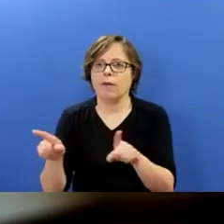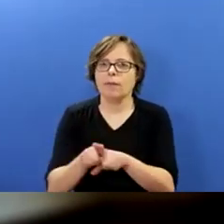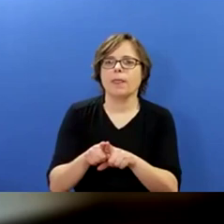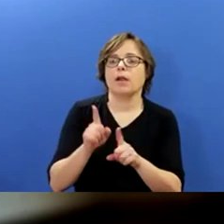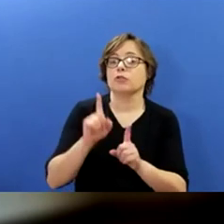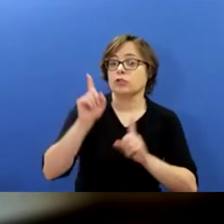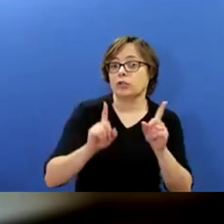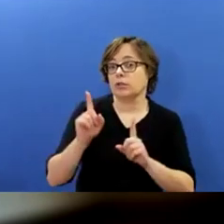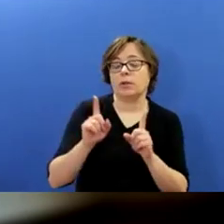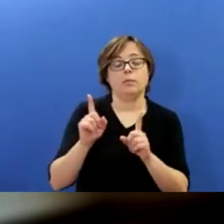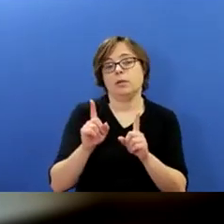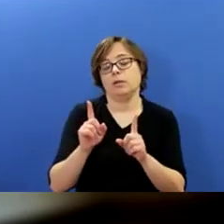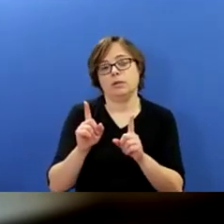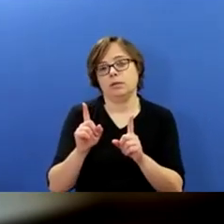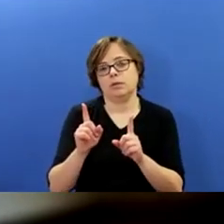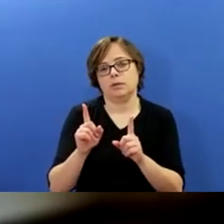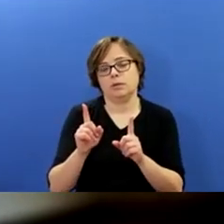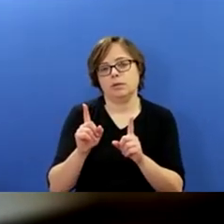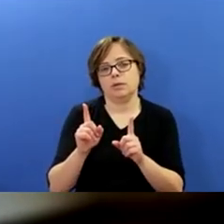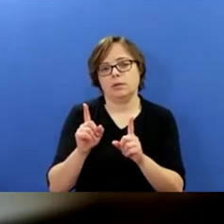not done participatory, but